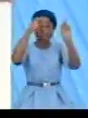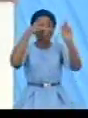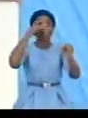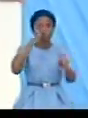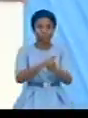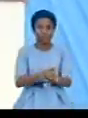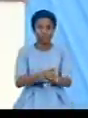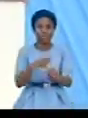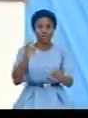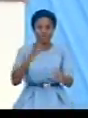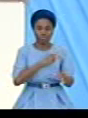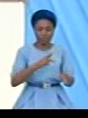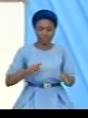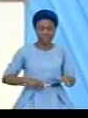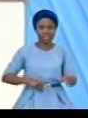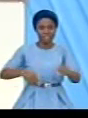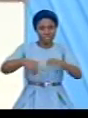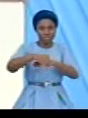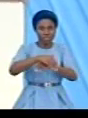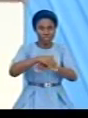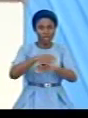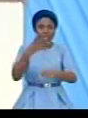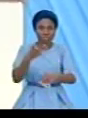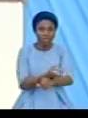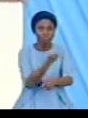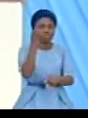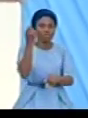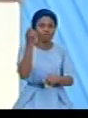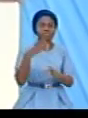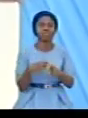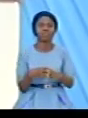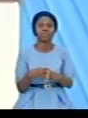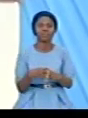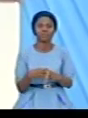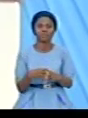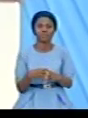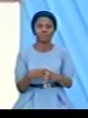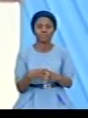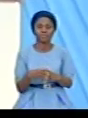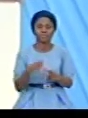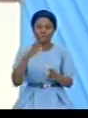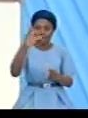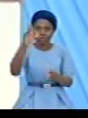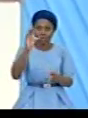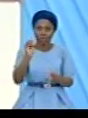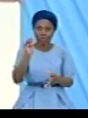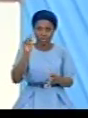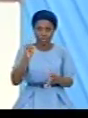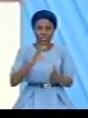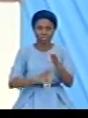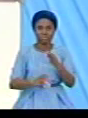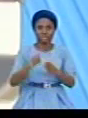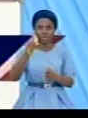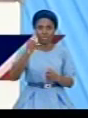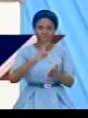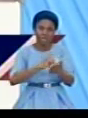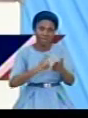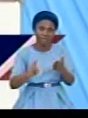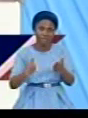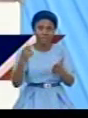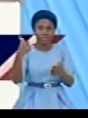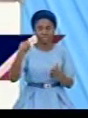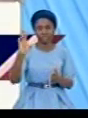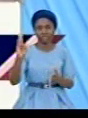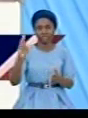of kingdom triumph. Romans chapter 1, verse 17. For